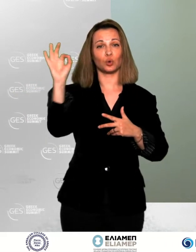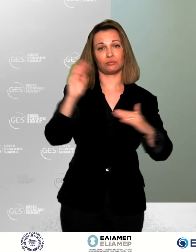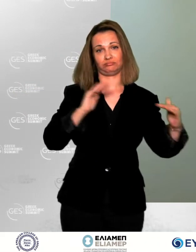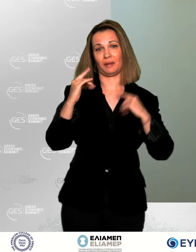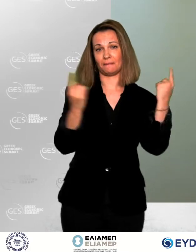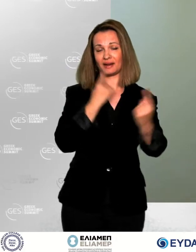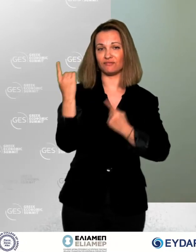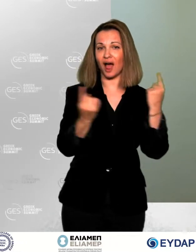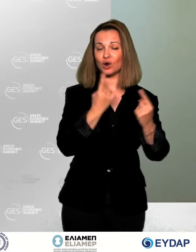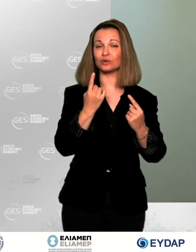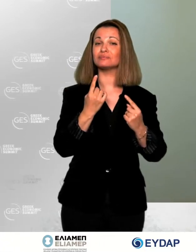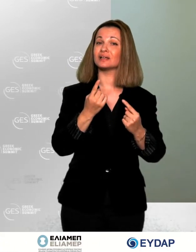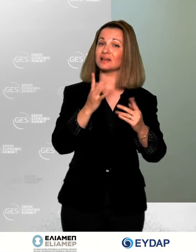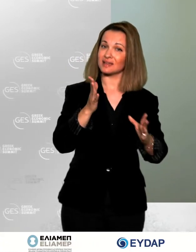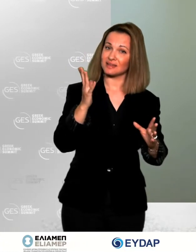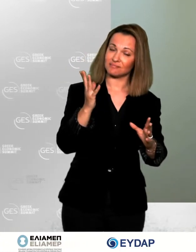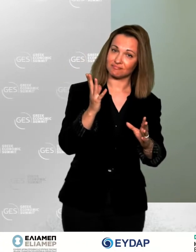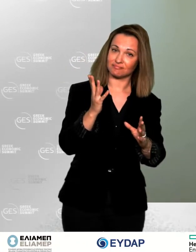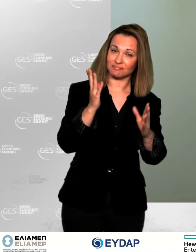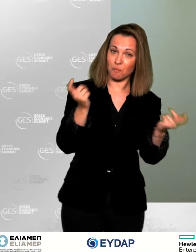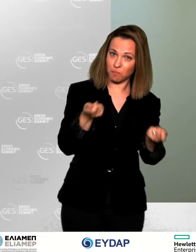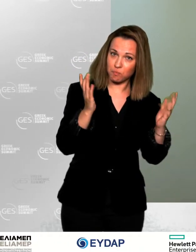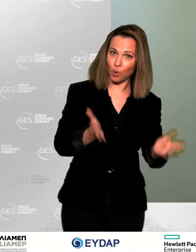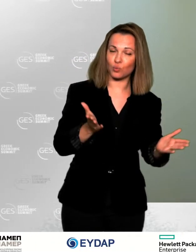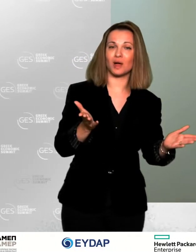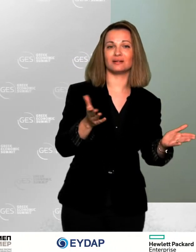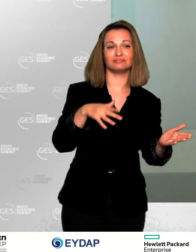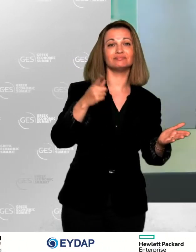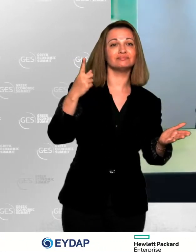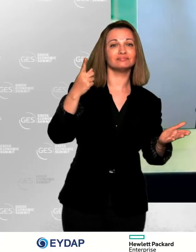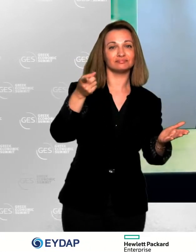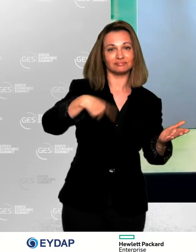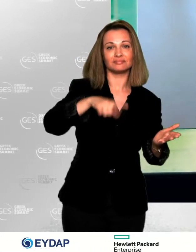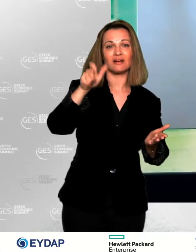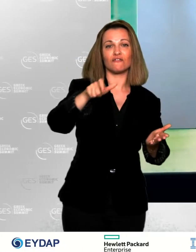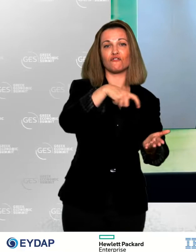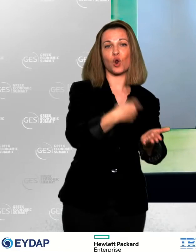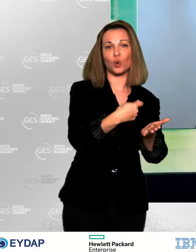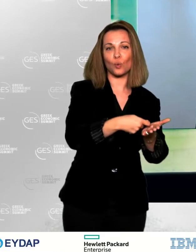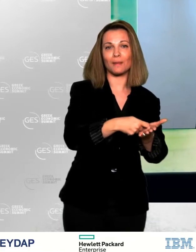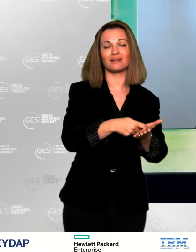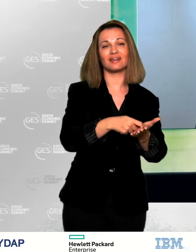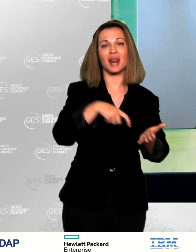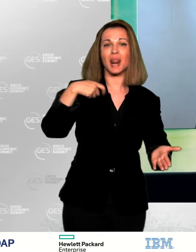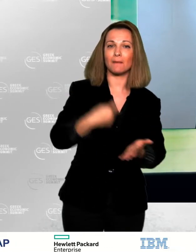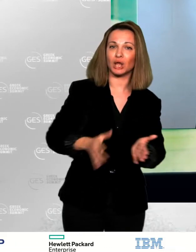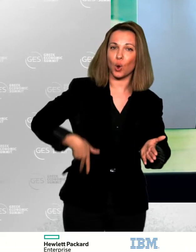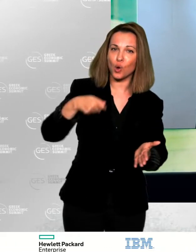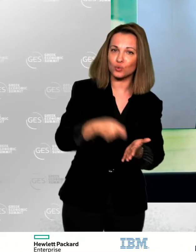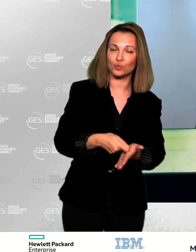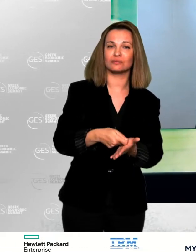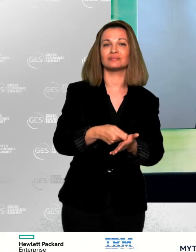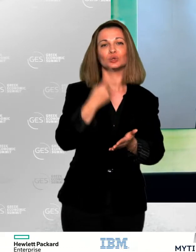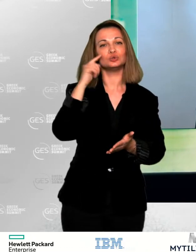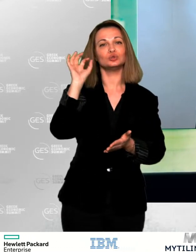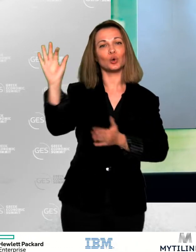Well, one might say that exactly climate change is the kind of a cross-border global challenge, one